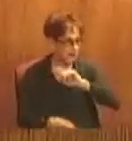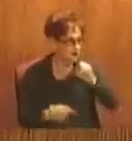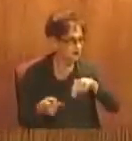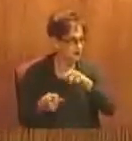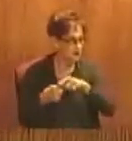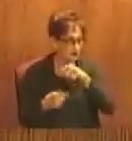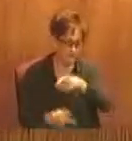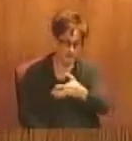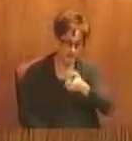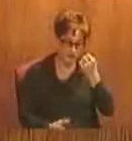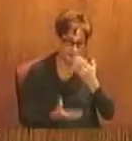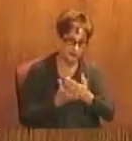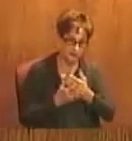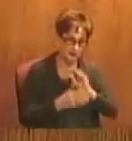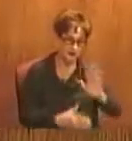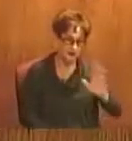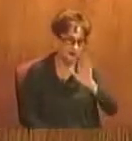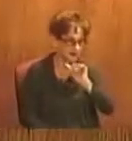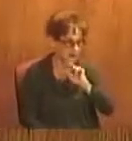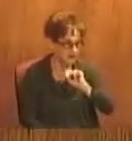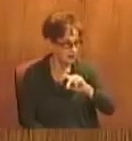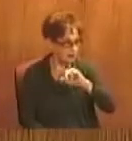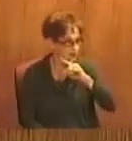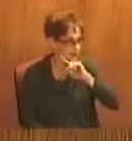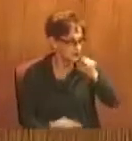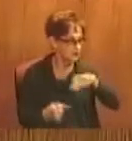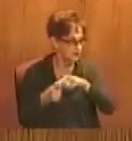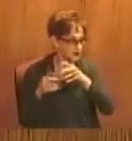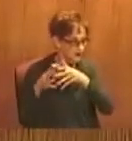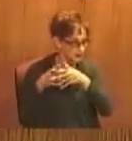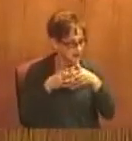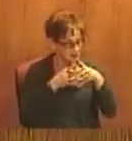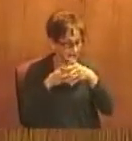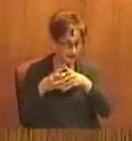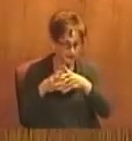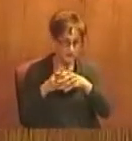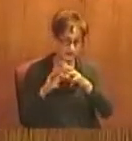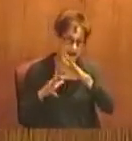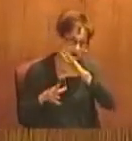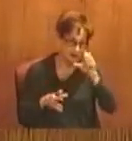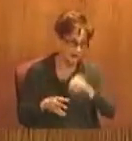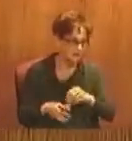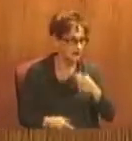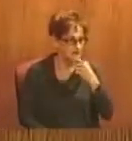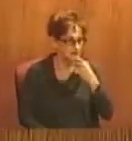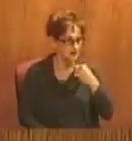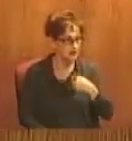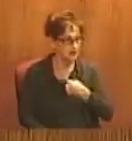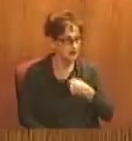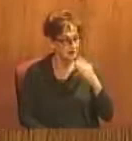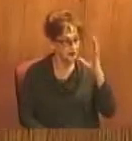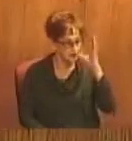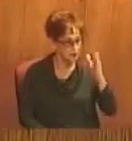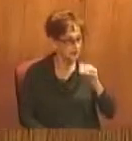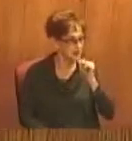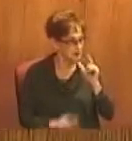of their banks, when the African-American football players on LSU's football team say we're going to boycott this season.